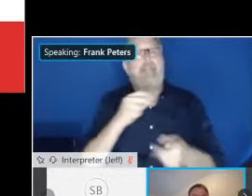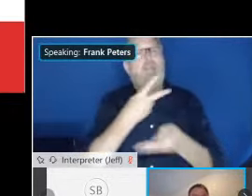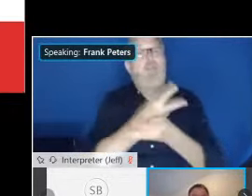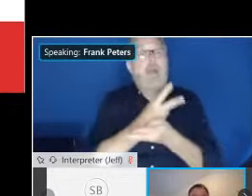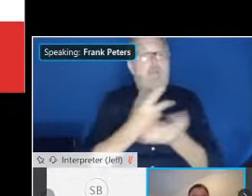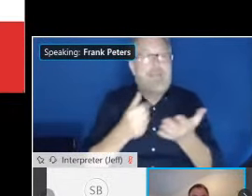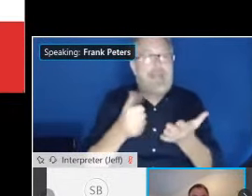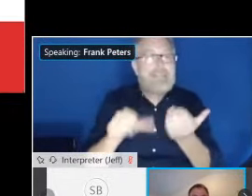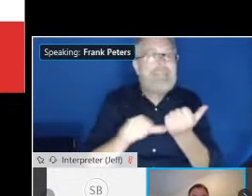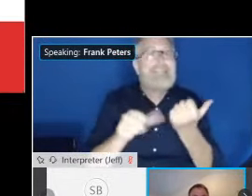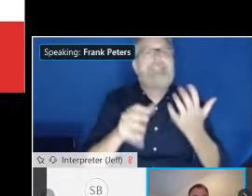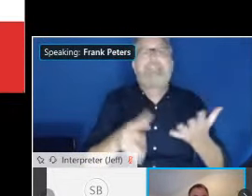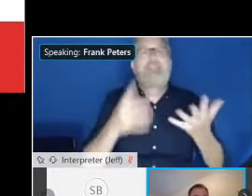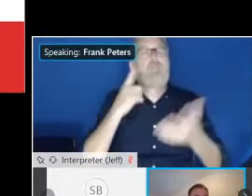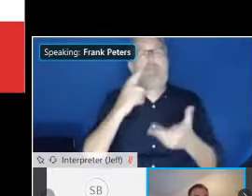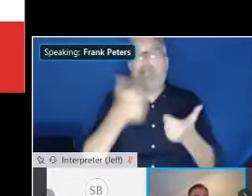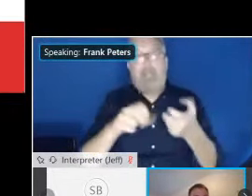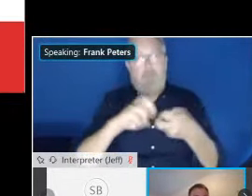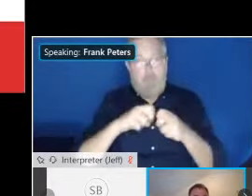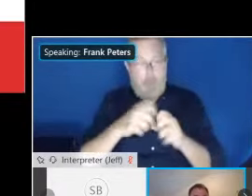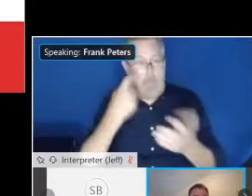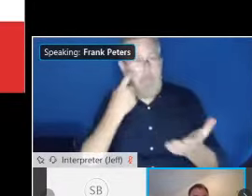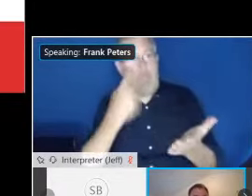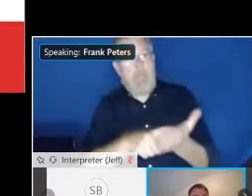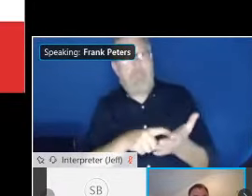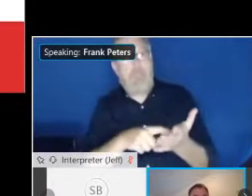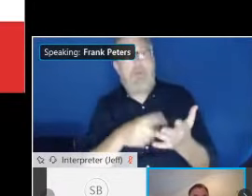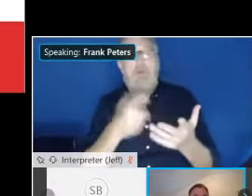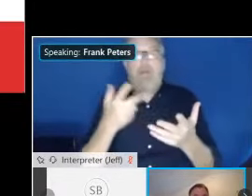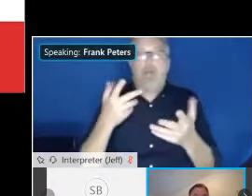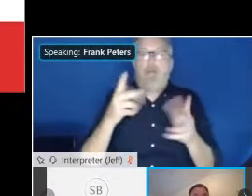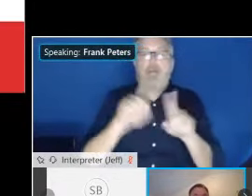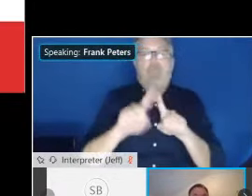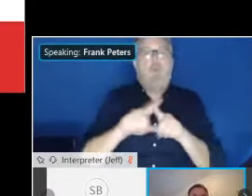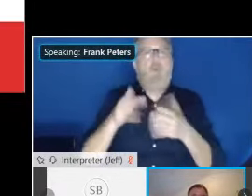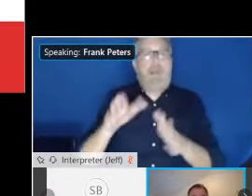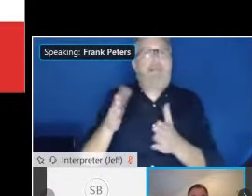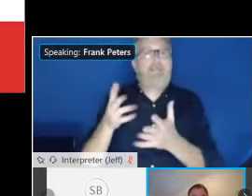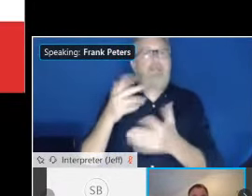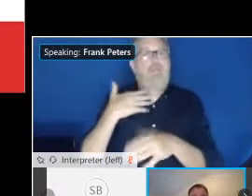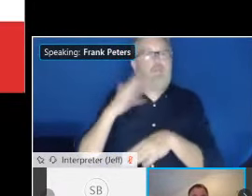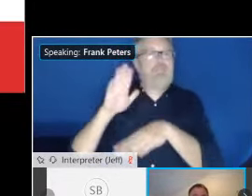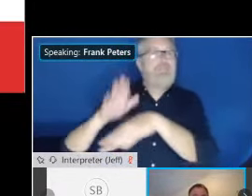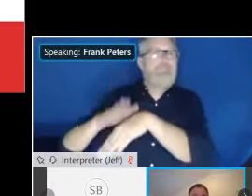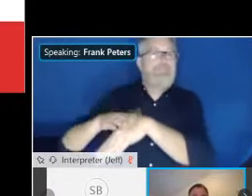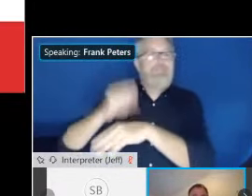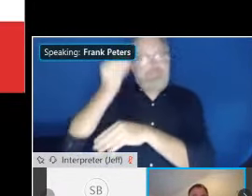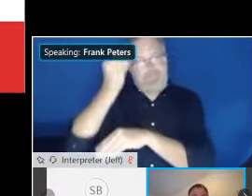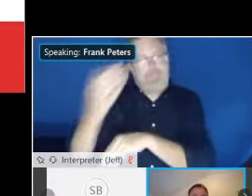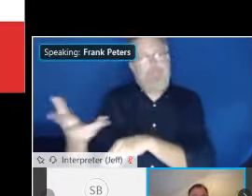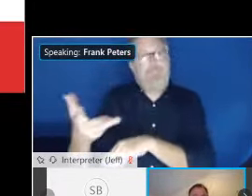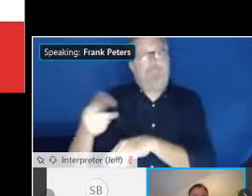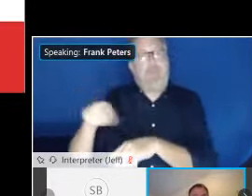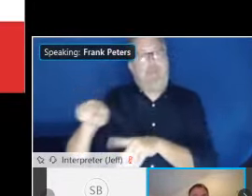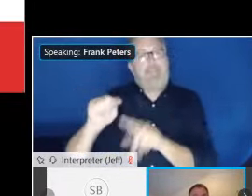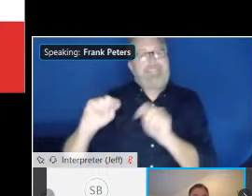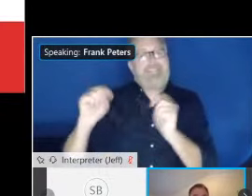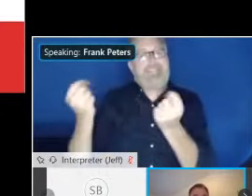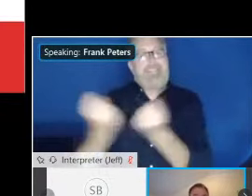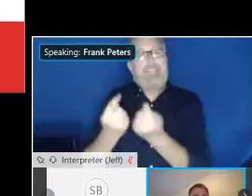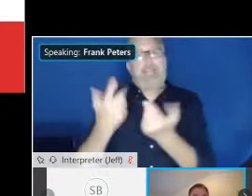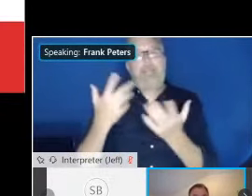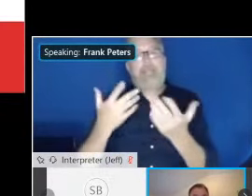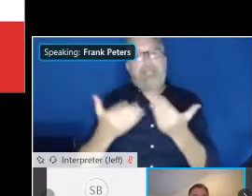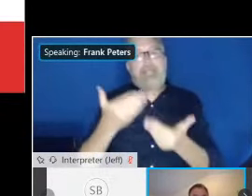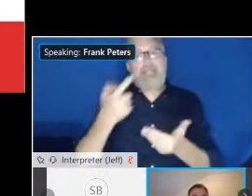assistants for any problems and suggestions. Multiple ways to access this team of people. The most common